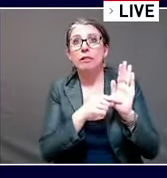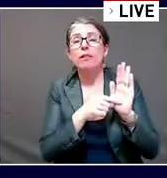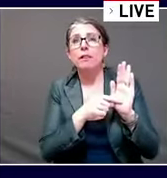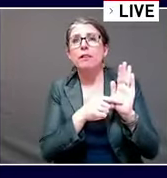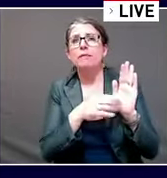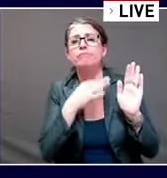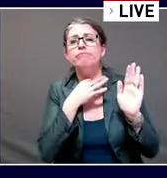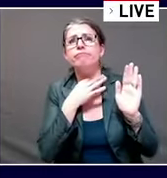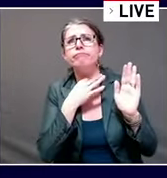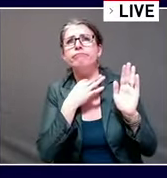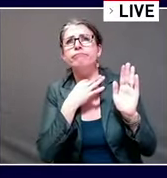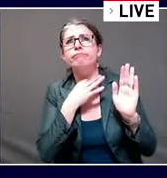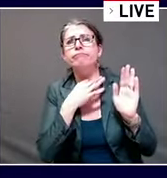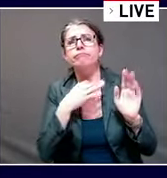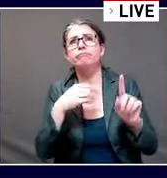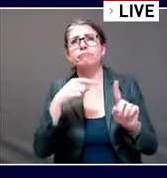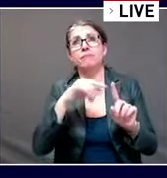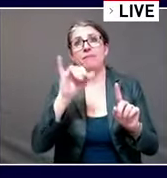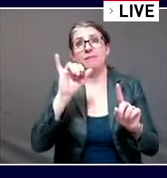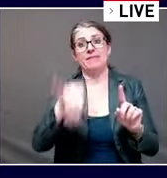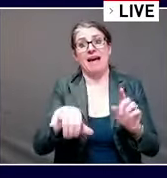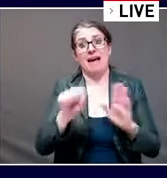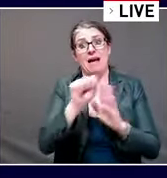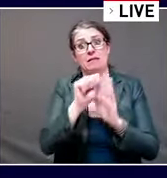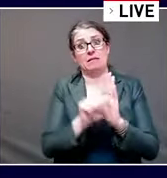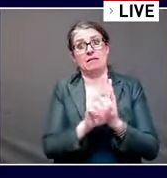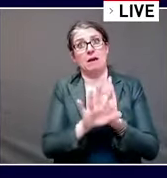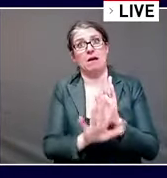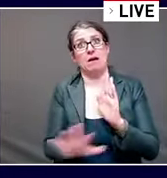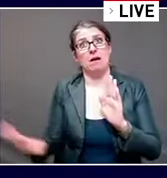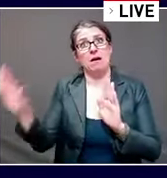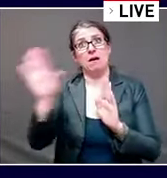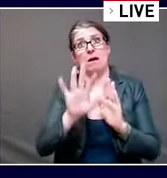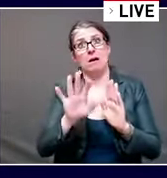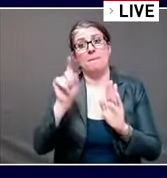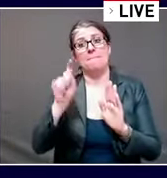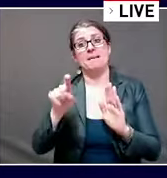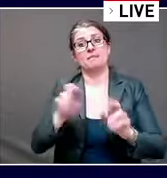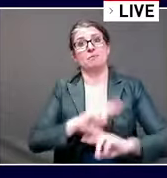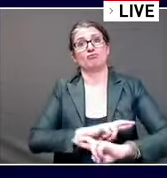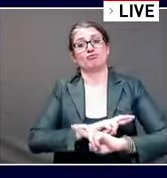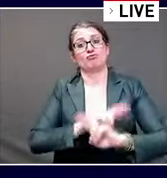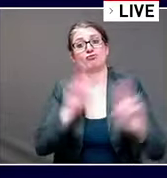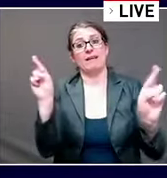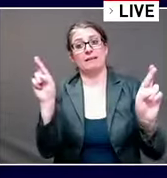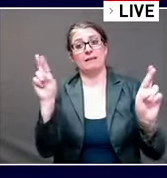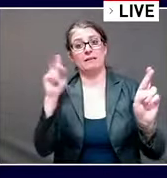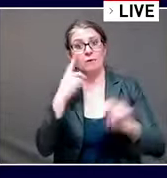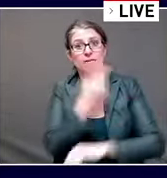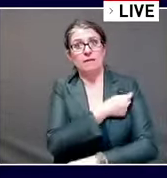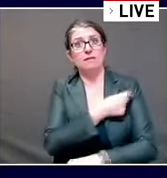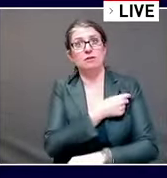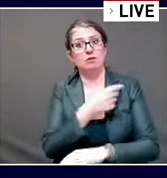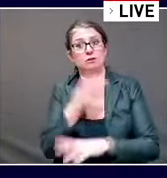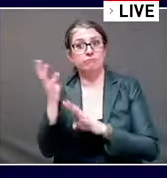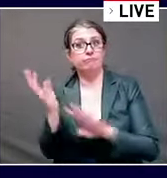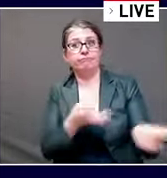I was wondering if you could kind of give an update on where that stands in Maine. Is that something that we're part of yet, or what would be the timeline for joining